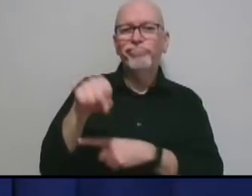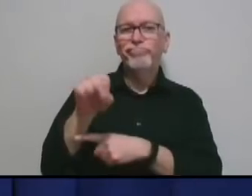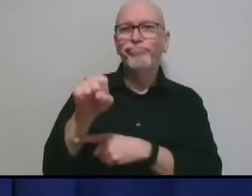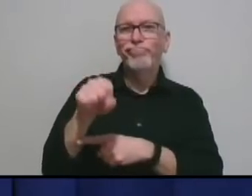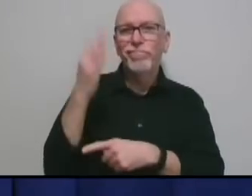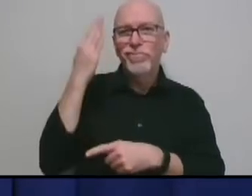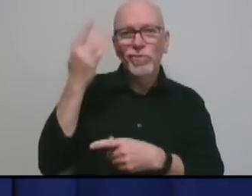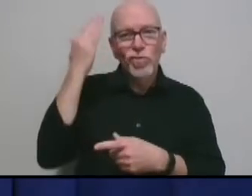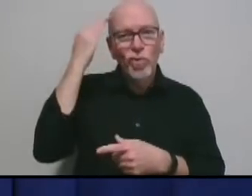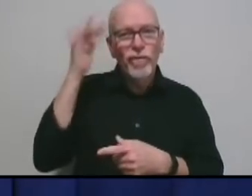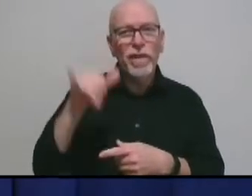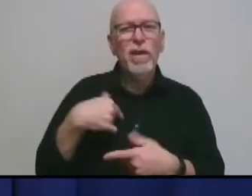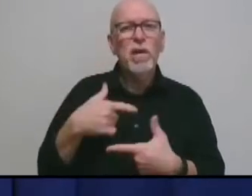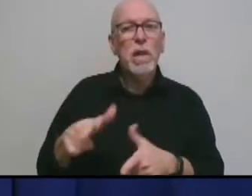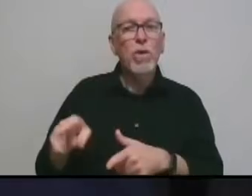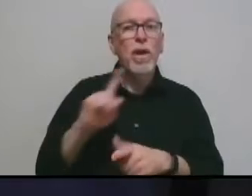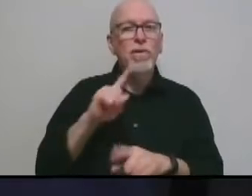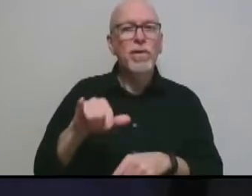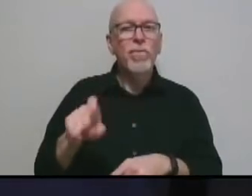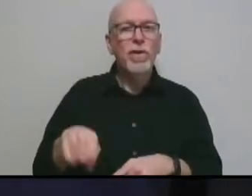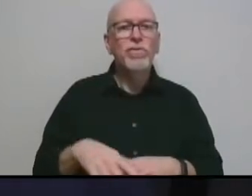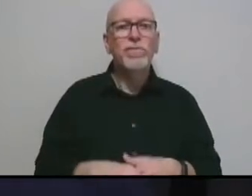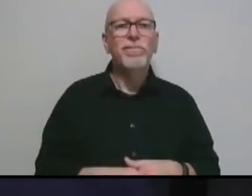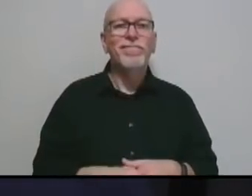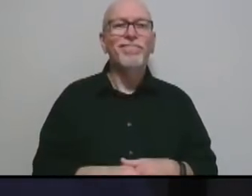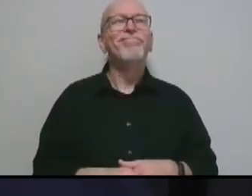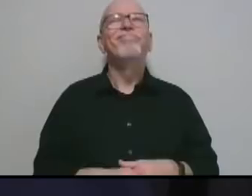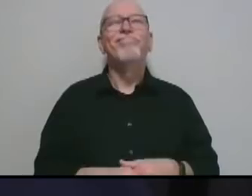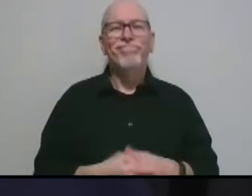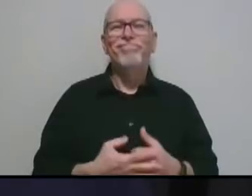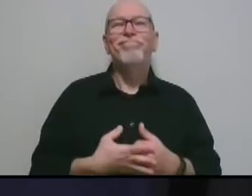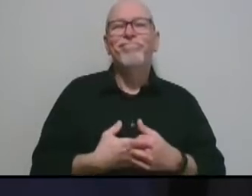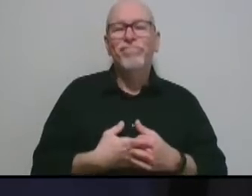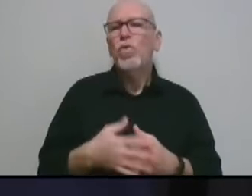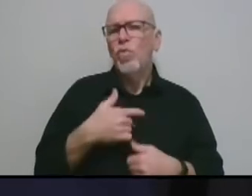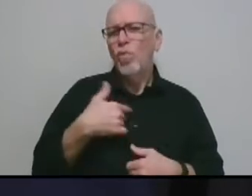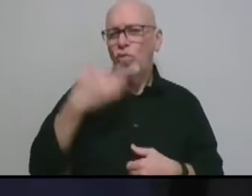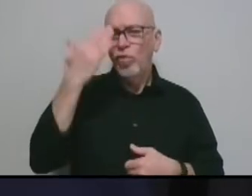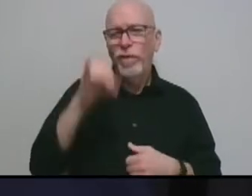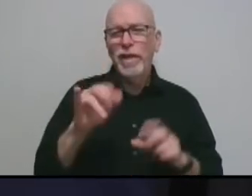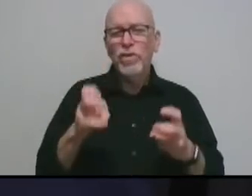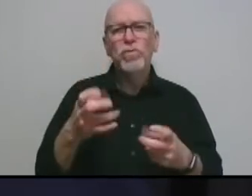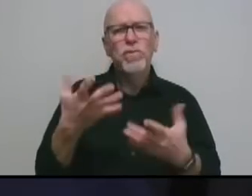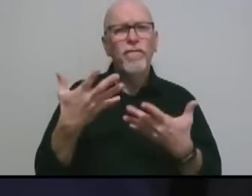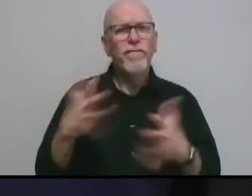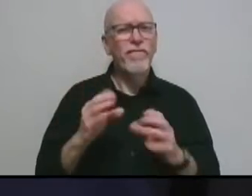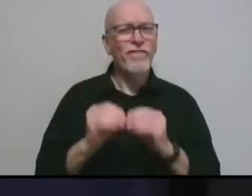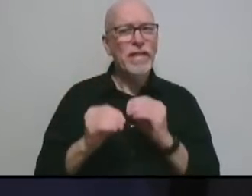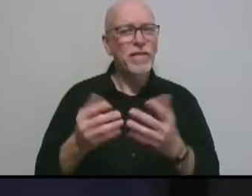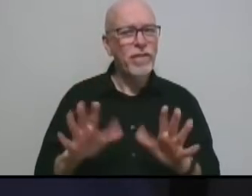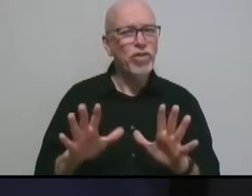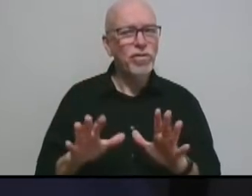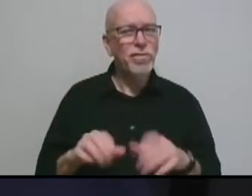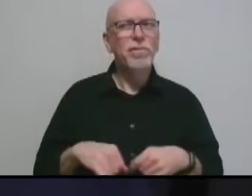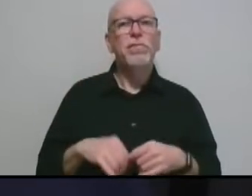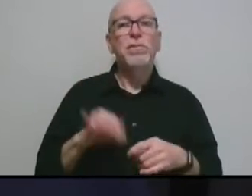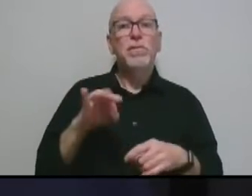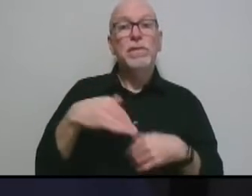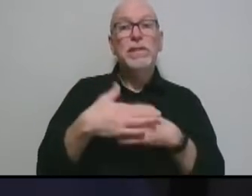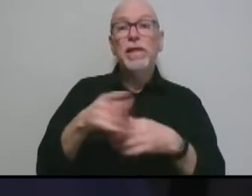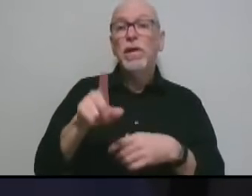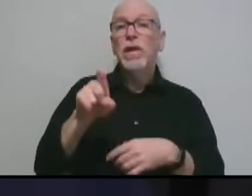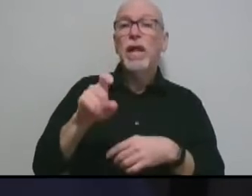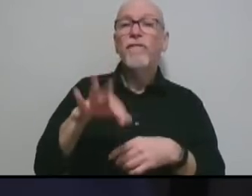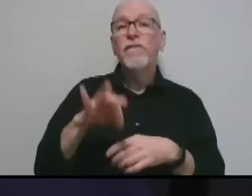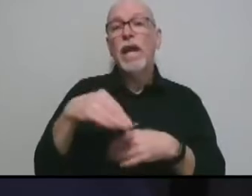let her handle that question. Yes, we were aware of that, and it should be fixed now. So hopefully when you go to find next appointment, it'll